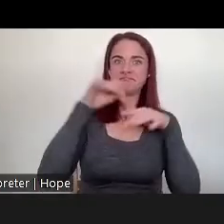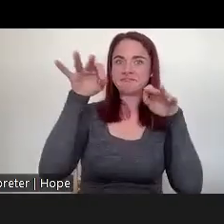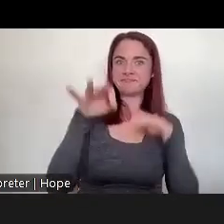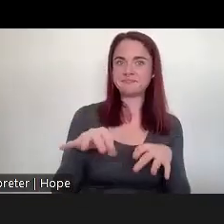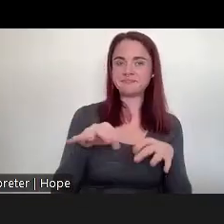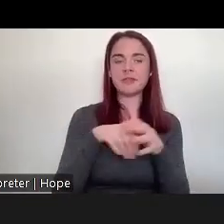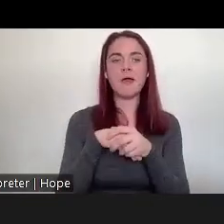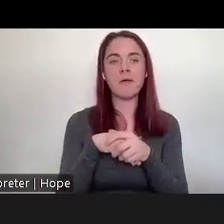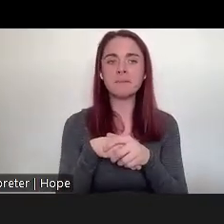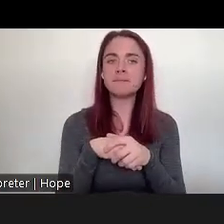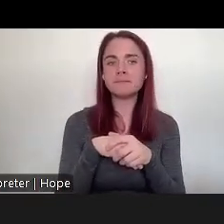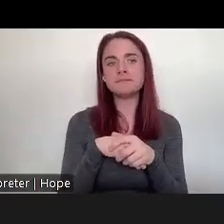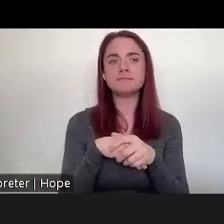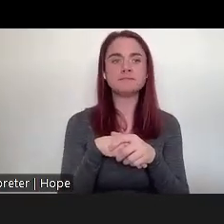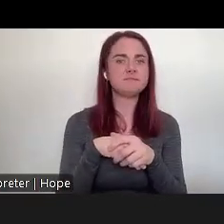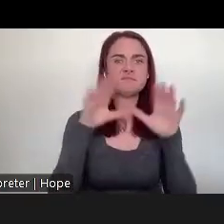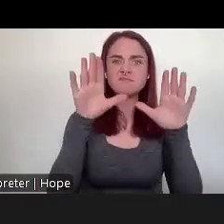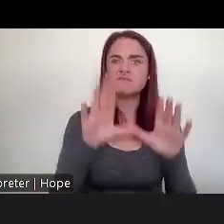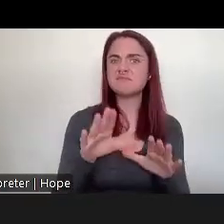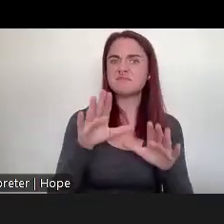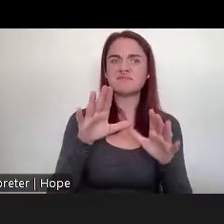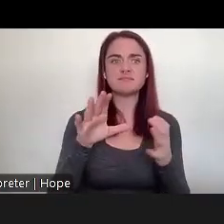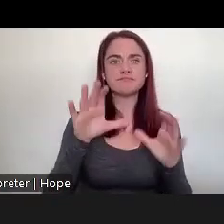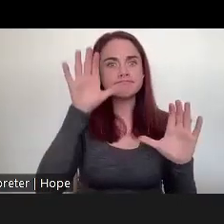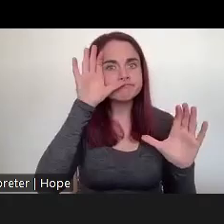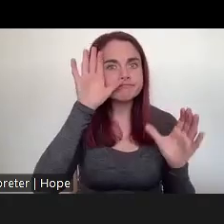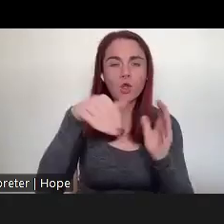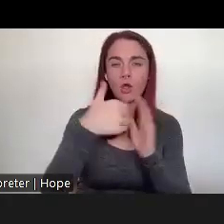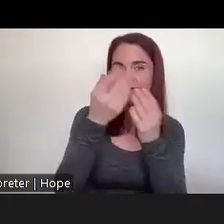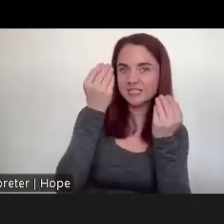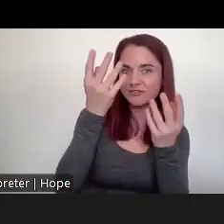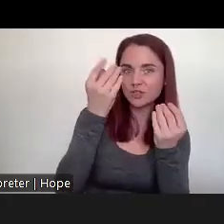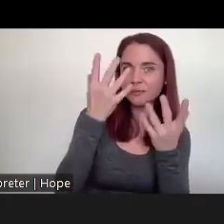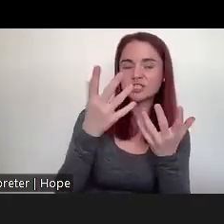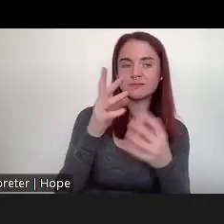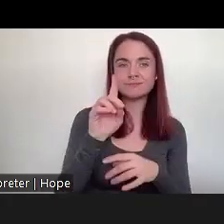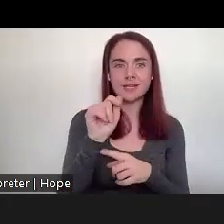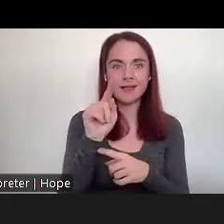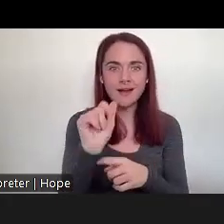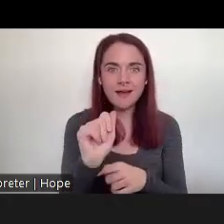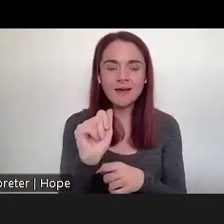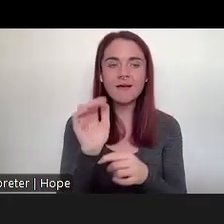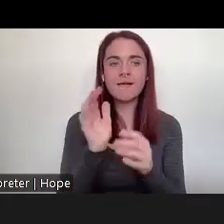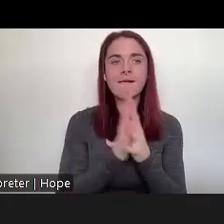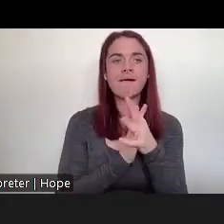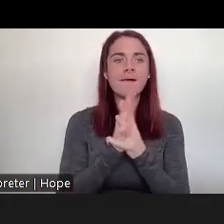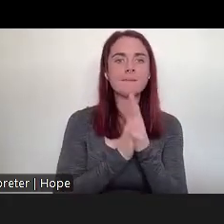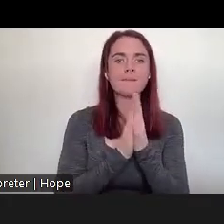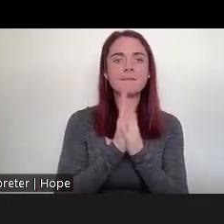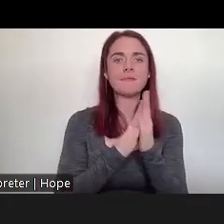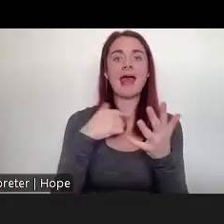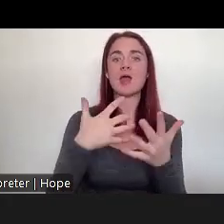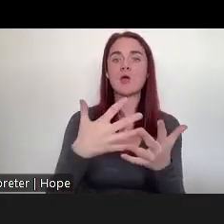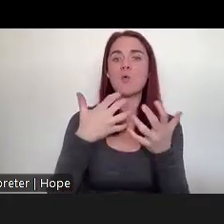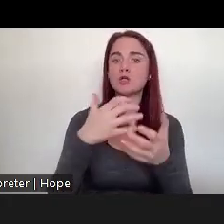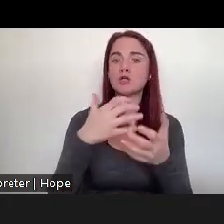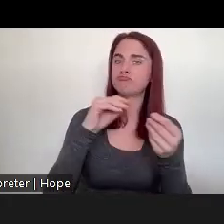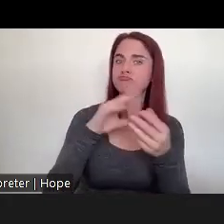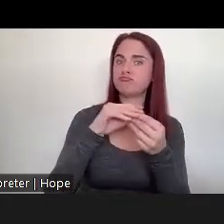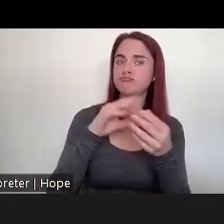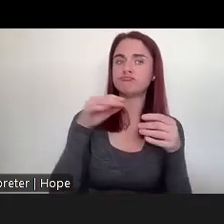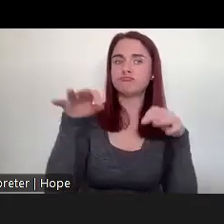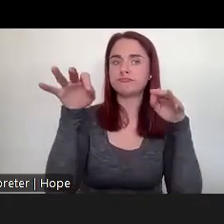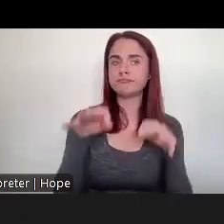Just really terrific hearing the information and data. And what I wanted to talk about